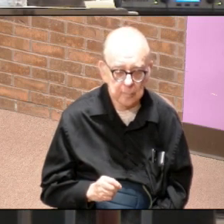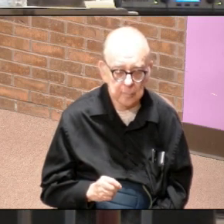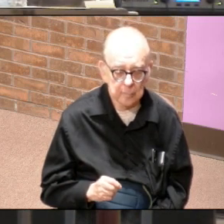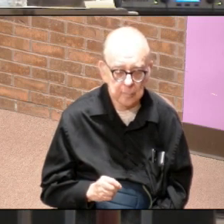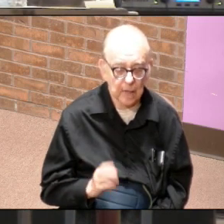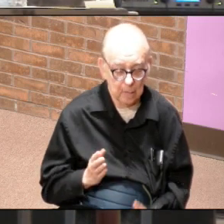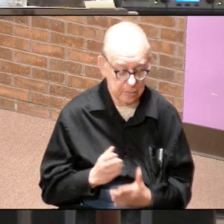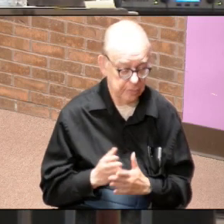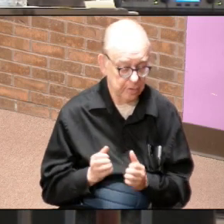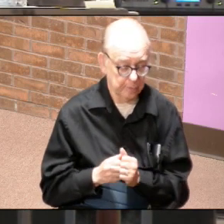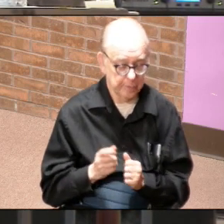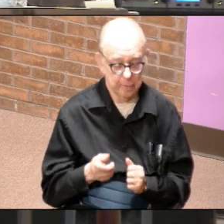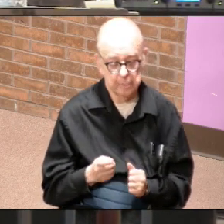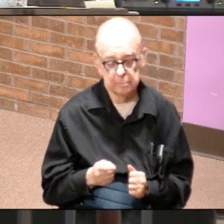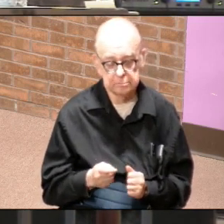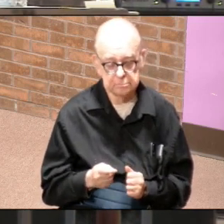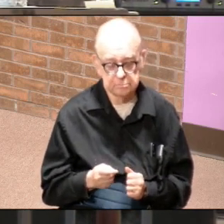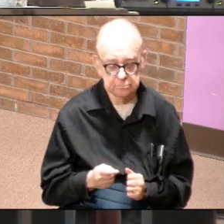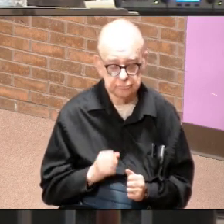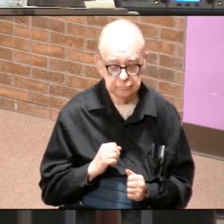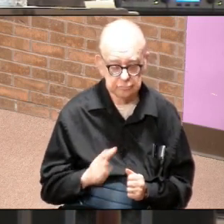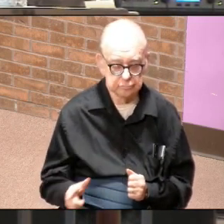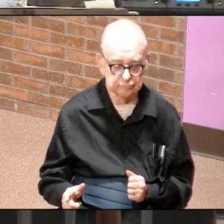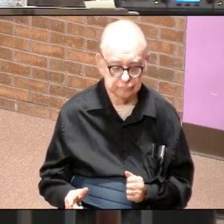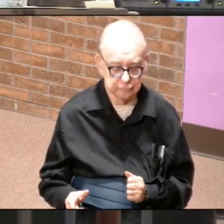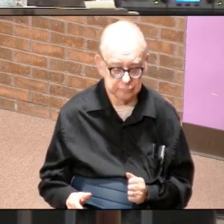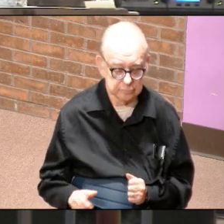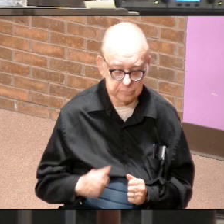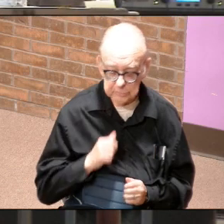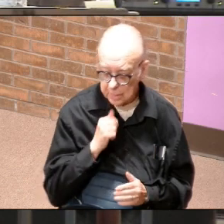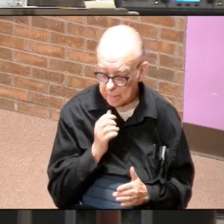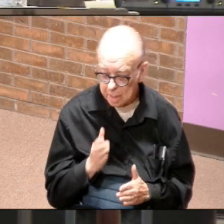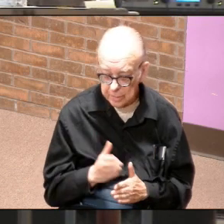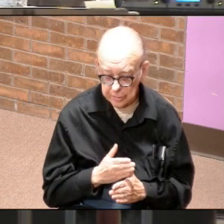May I share this with you? In hell, you won't.